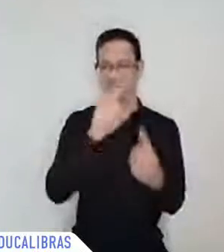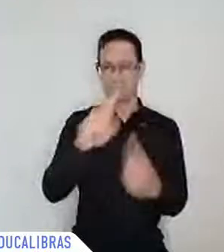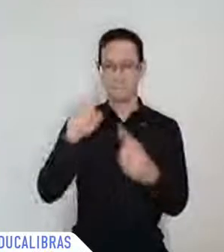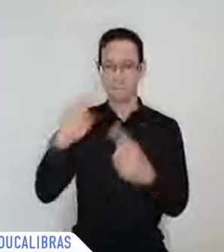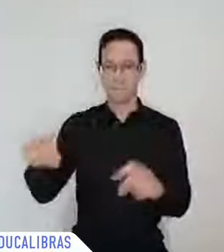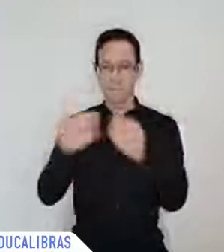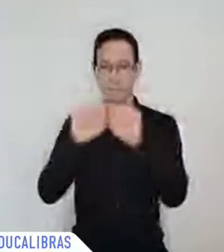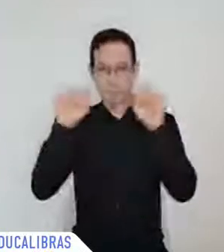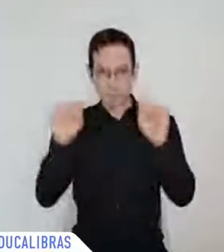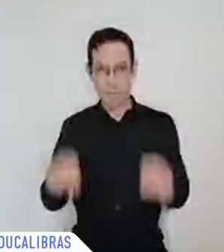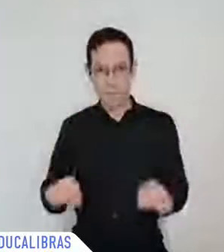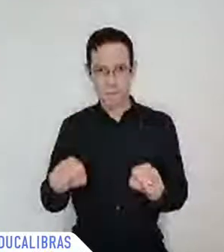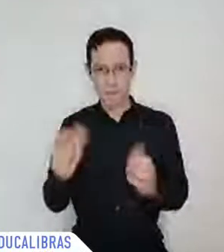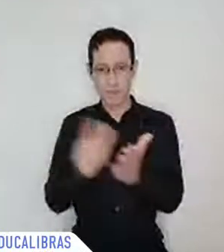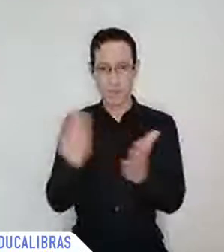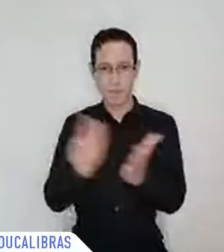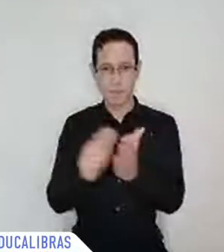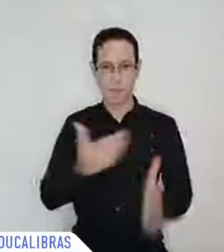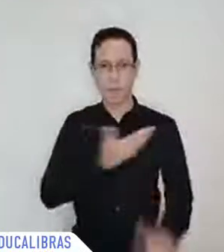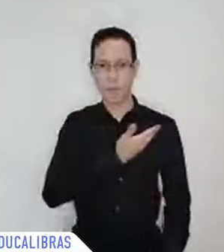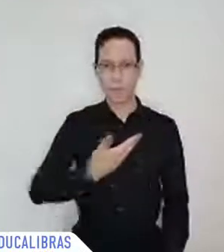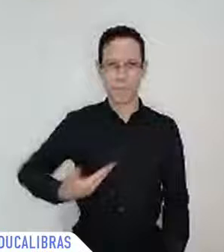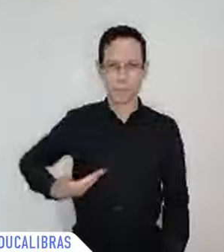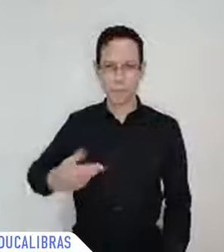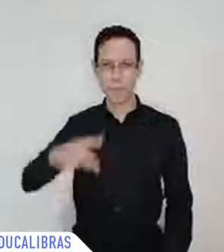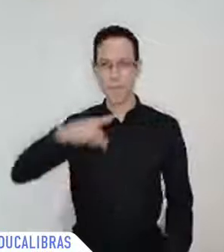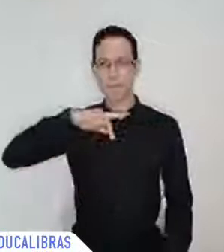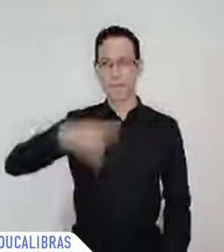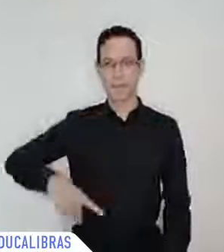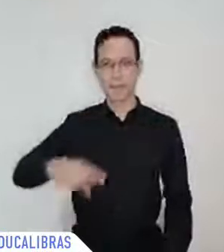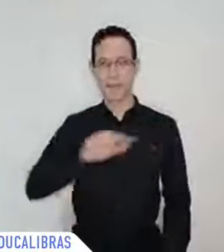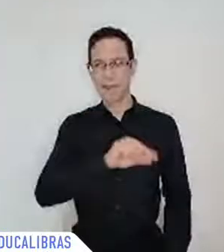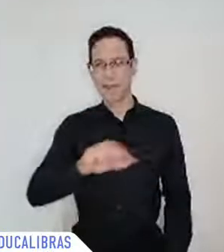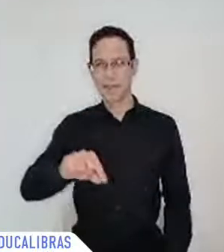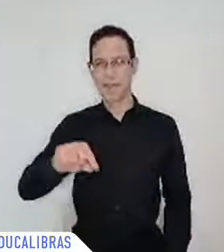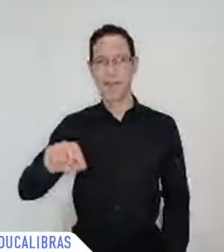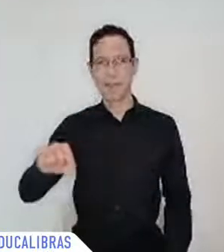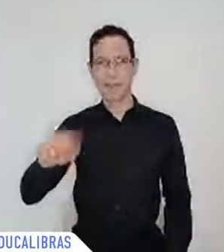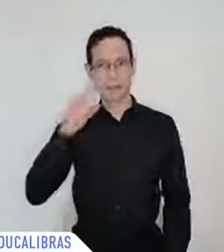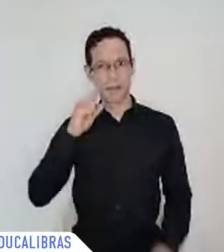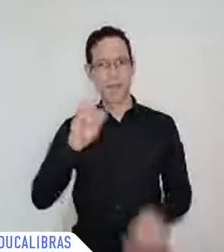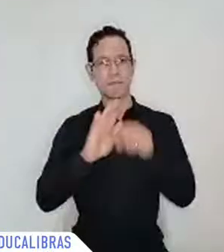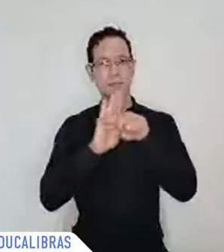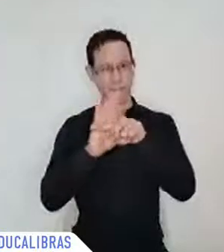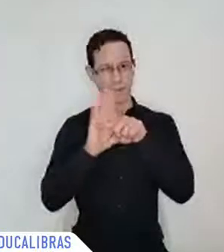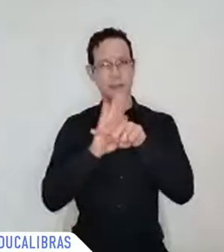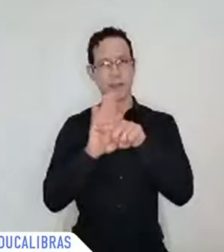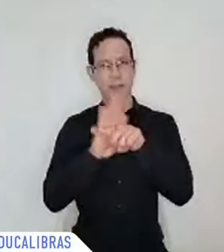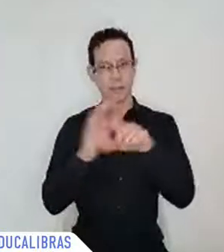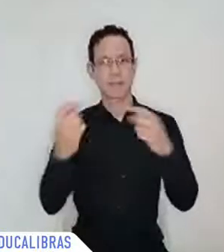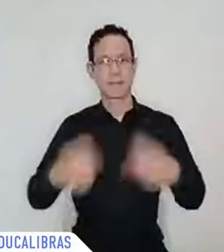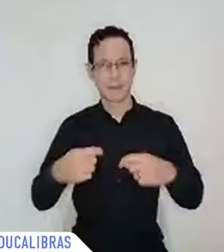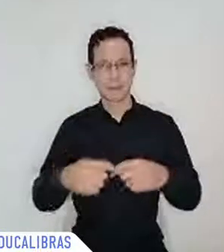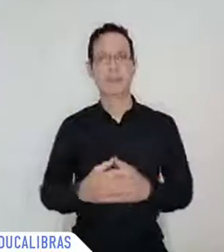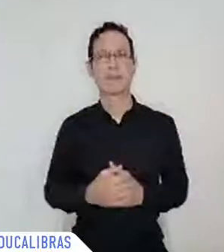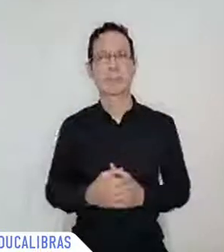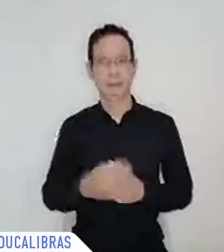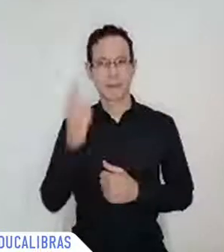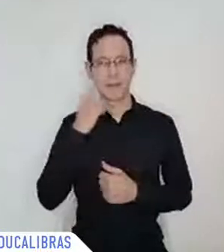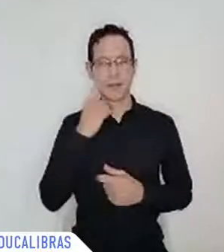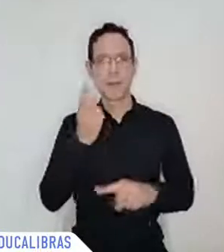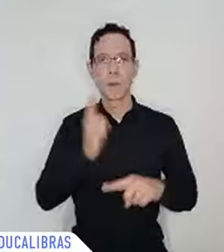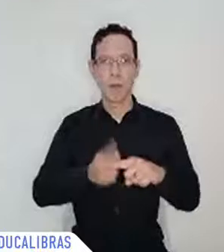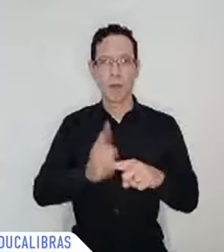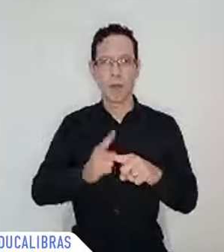much linked to the polarization you have. The systematic attack of the government against the press is one of the factors that has